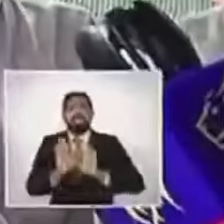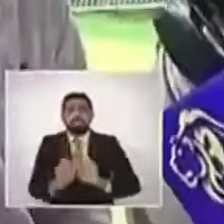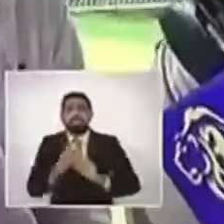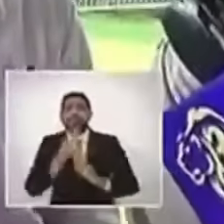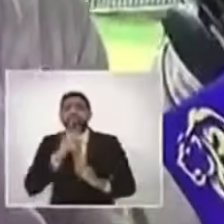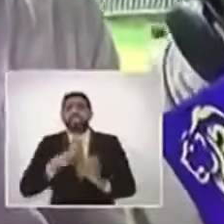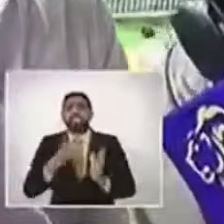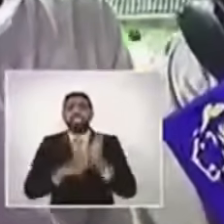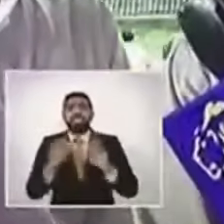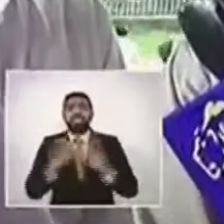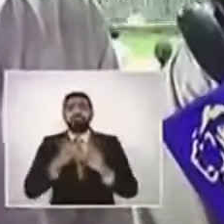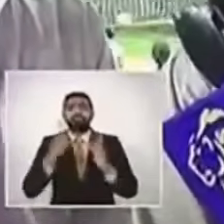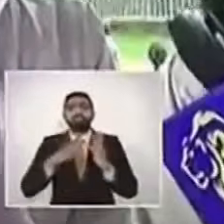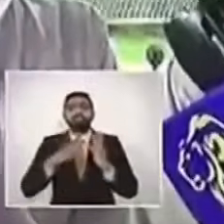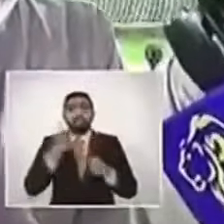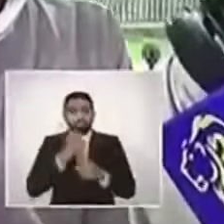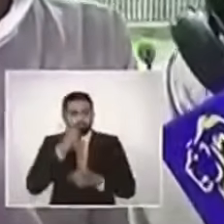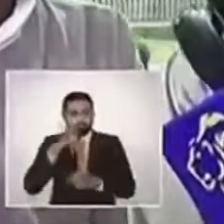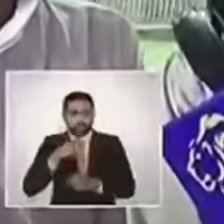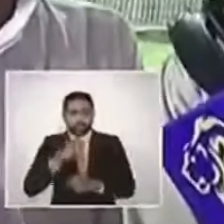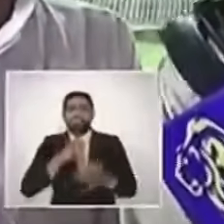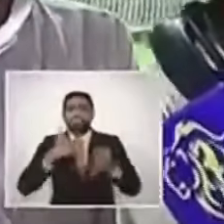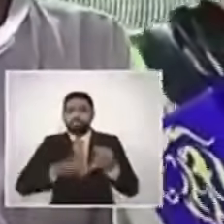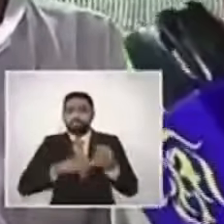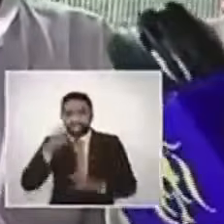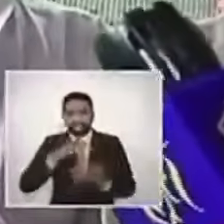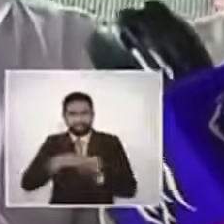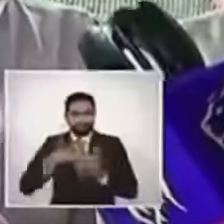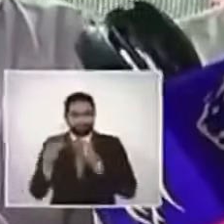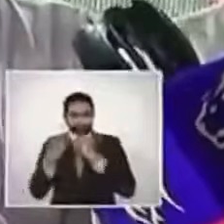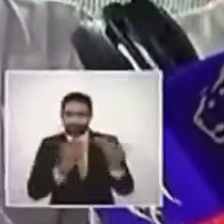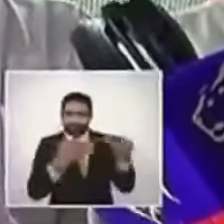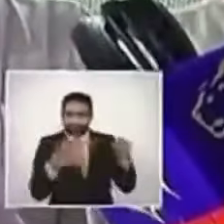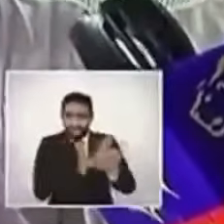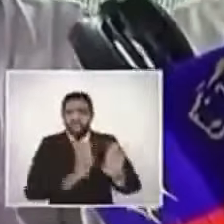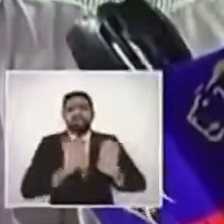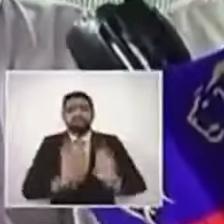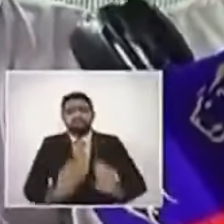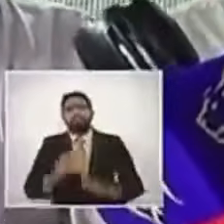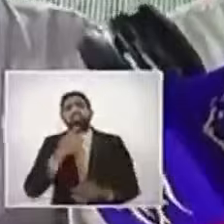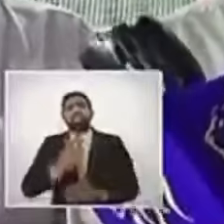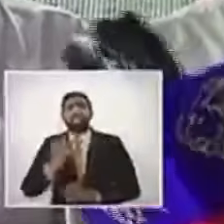Sapukaskanda oil refinery will not disrupt the supply of fuel in the country. There